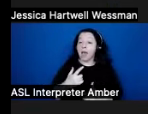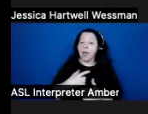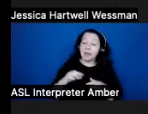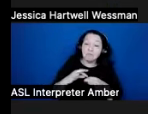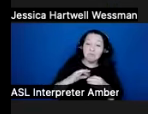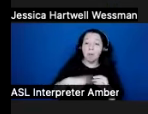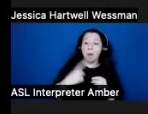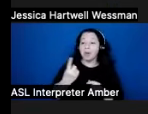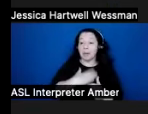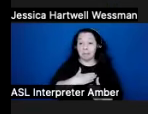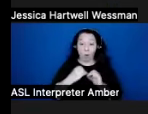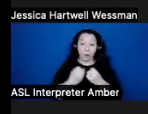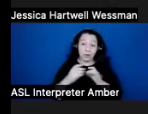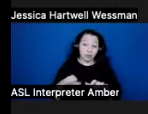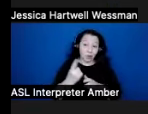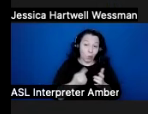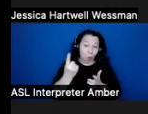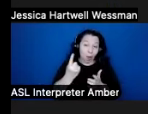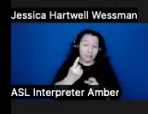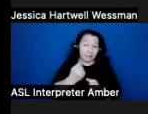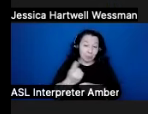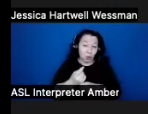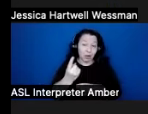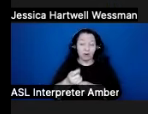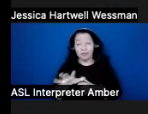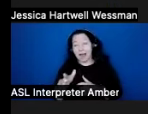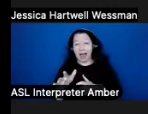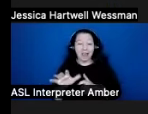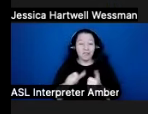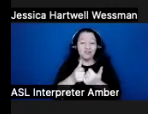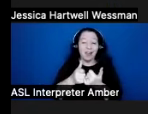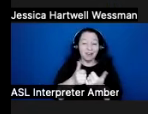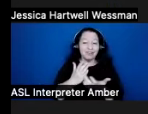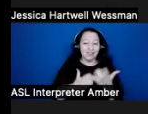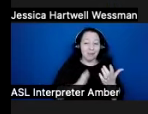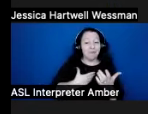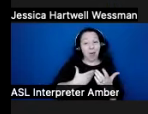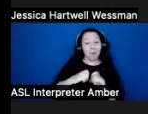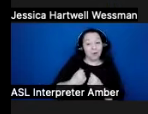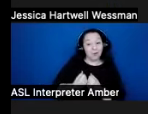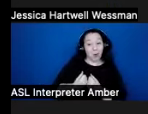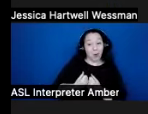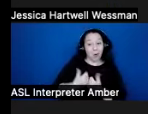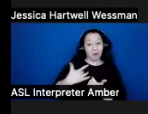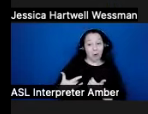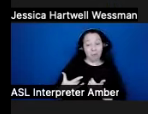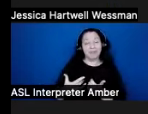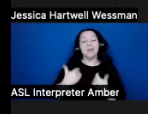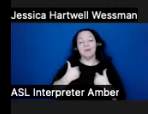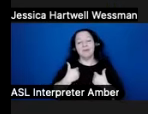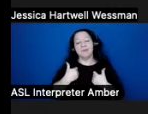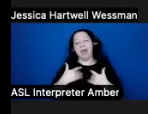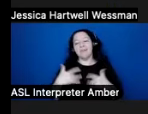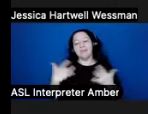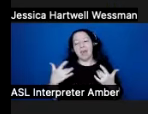my organization does once a year to kind of challenge some social norms. So We hold an Yeah. event every fall. It's